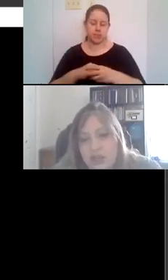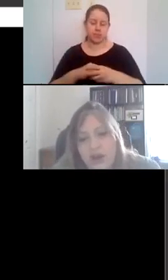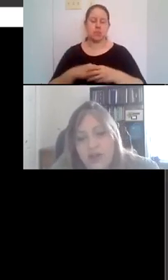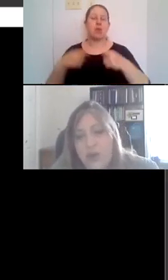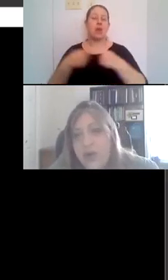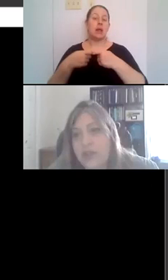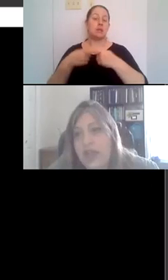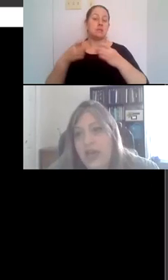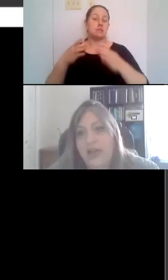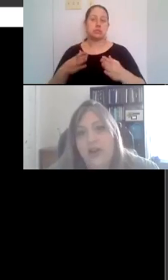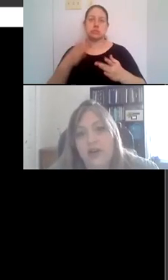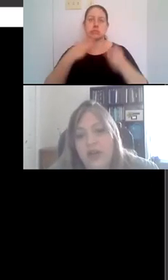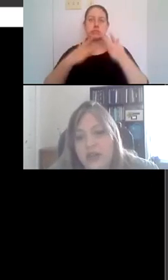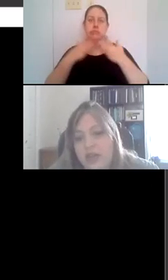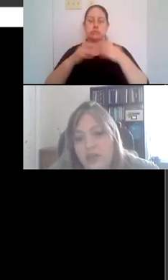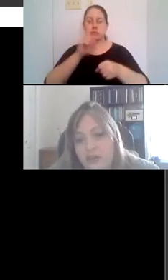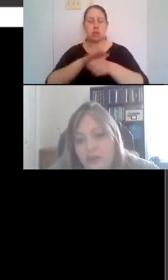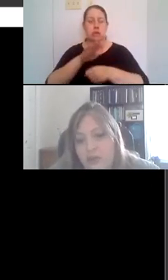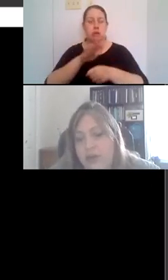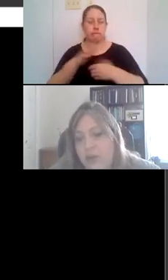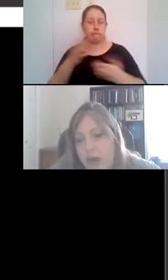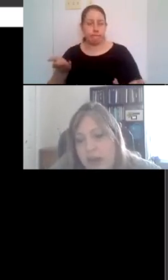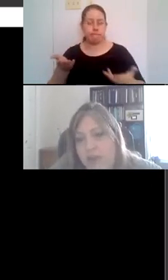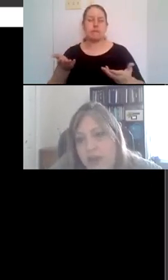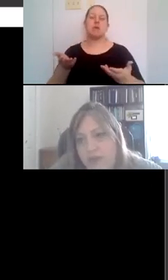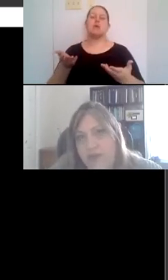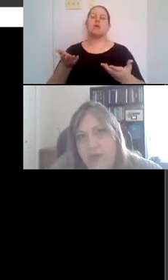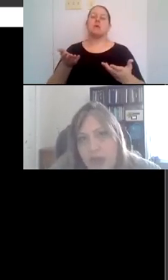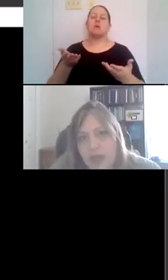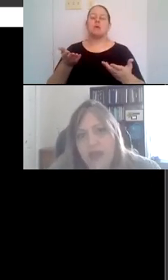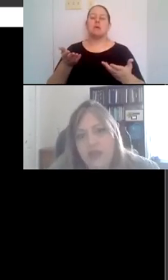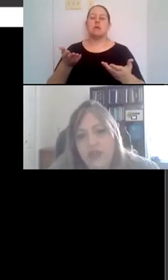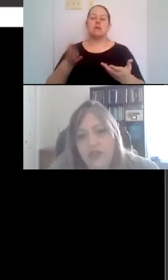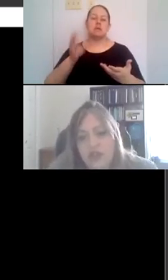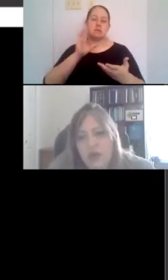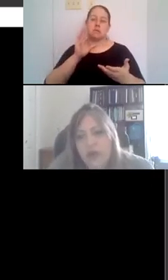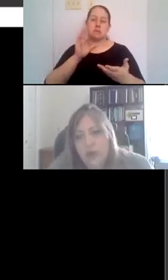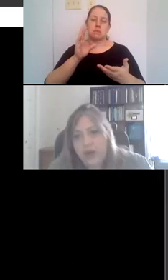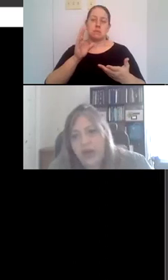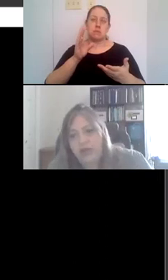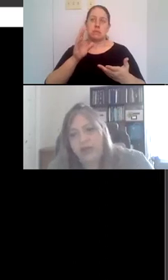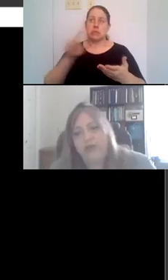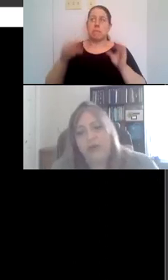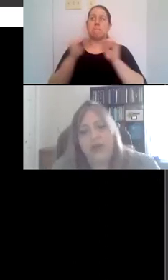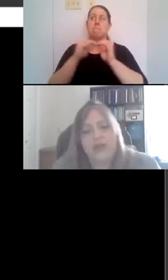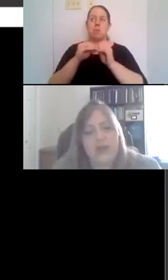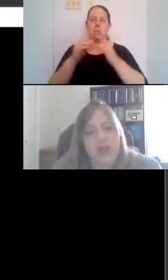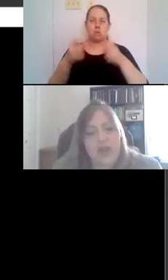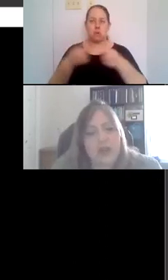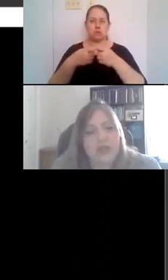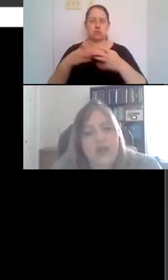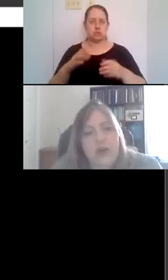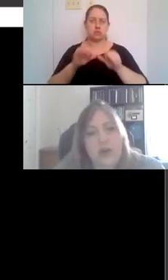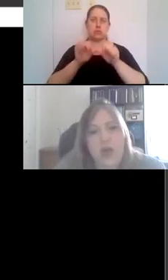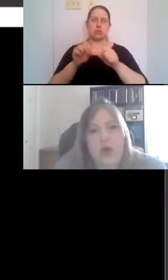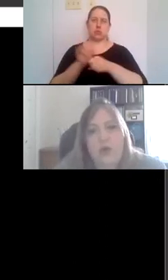electricians are short, and they are going to continue to, we're not going to have enough electricians to do all the work out there for us.